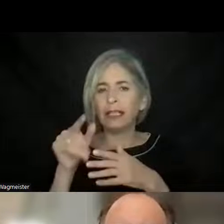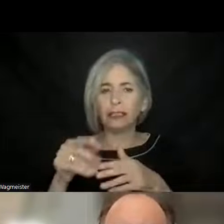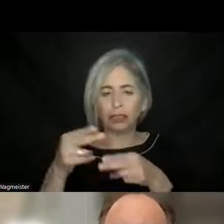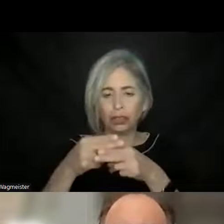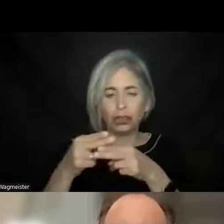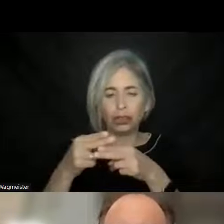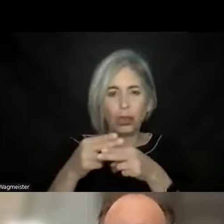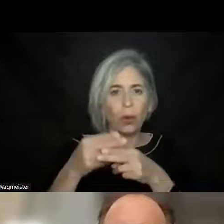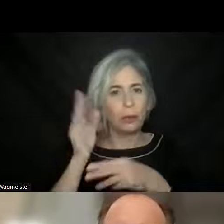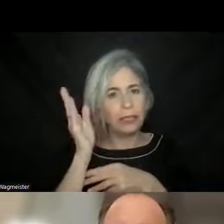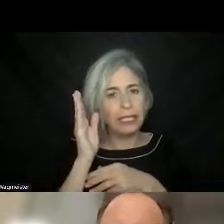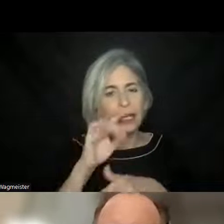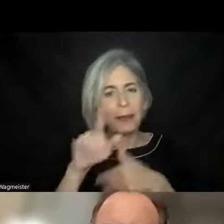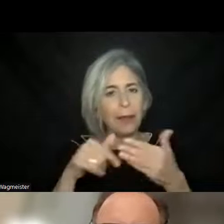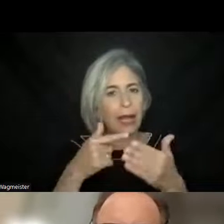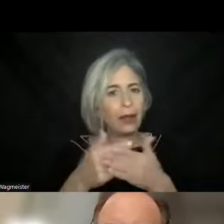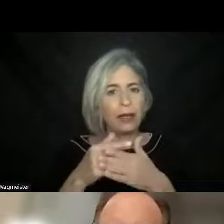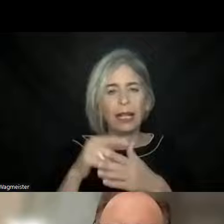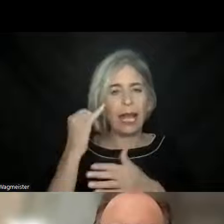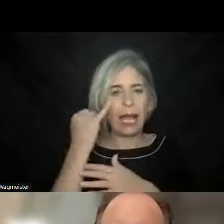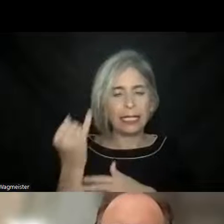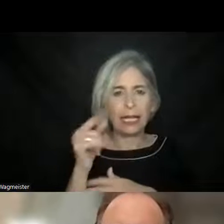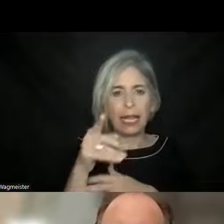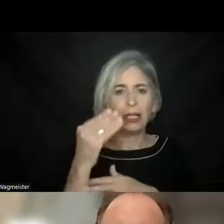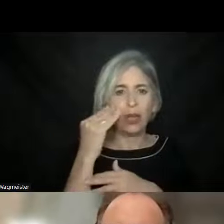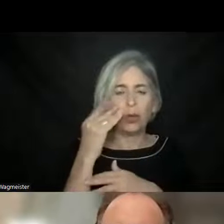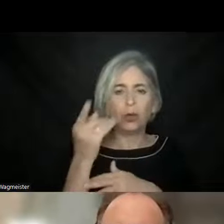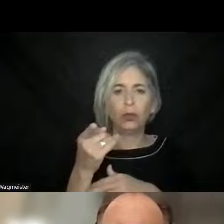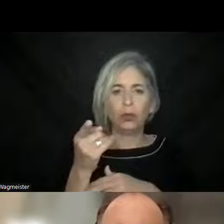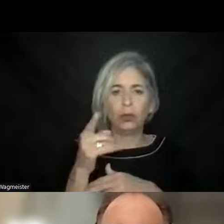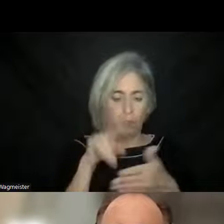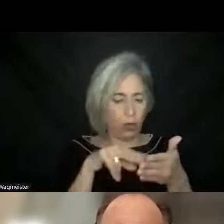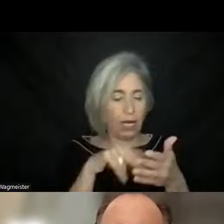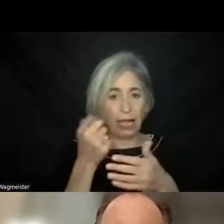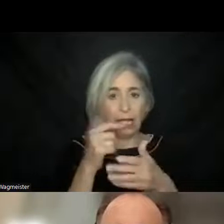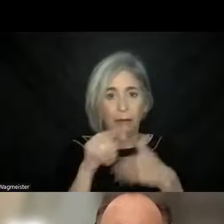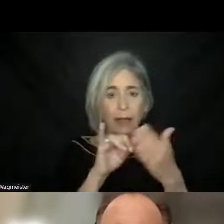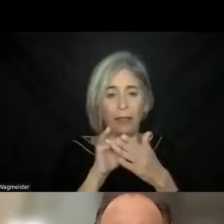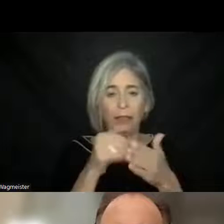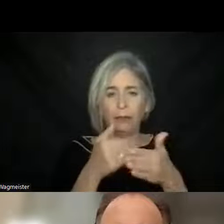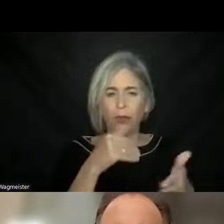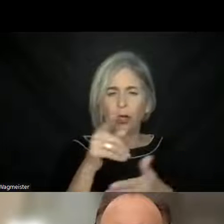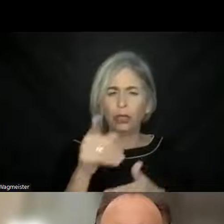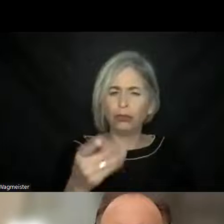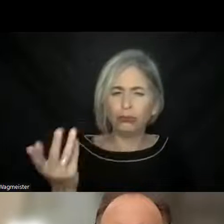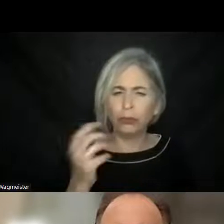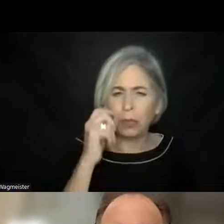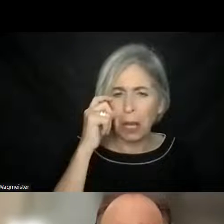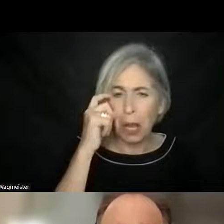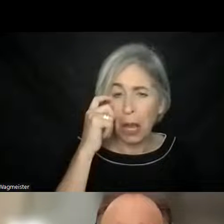short presentation of the idea, but I know that you have also read a little bit about it before. So what's